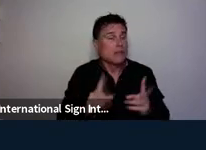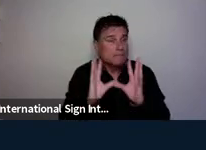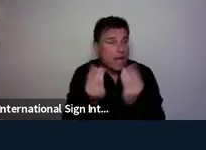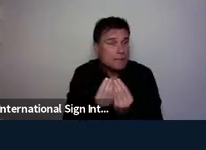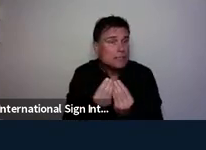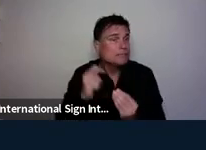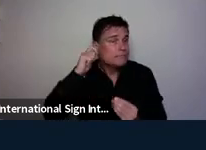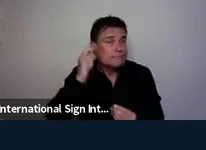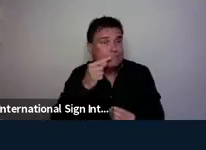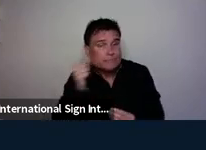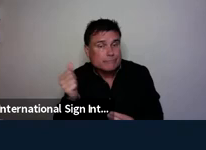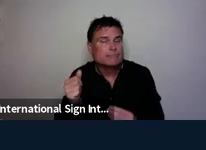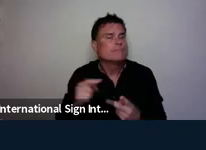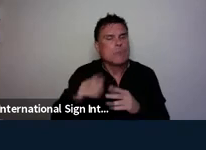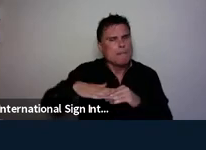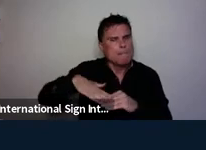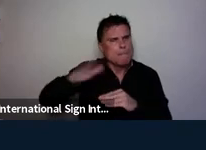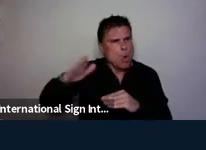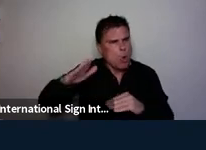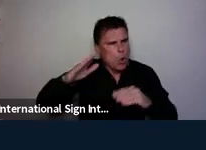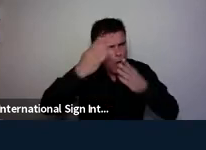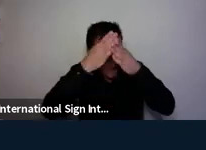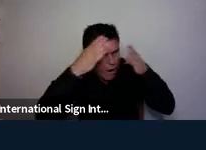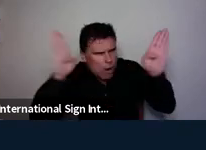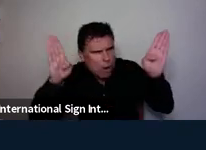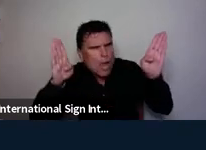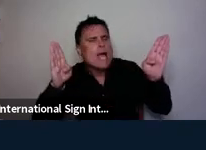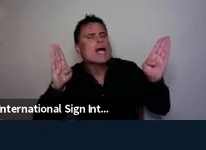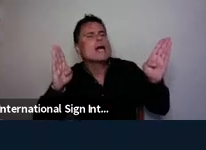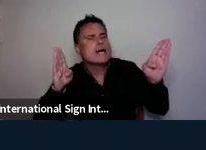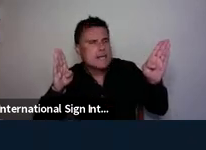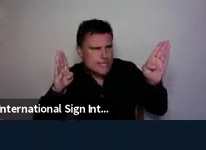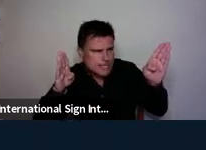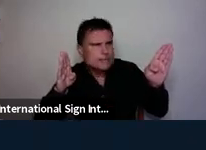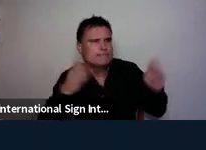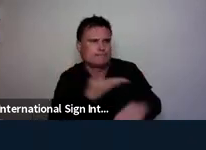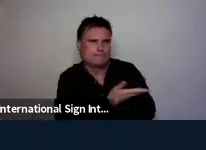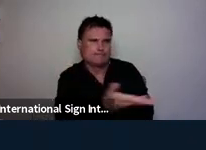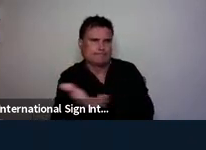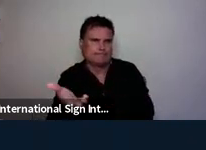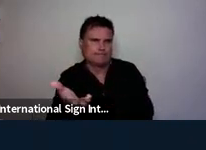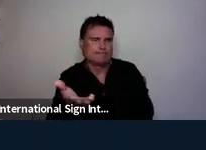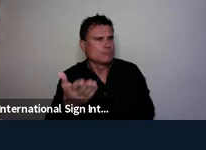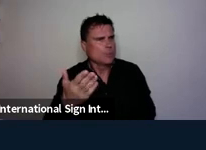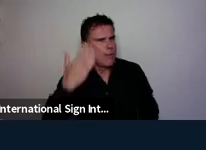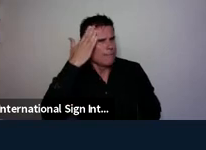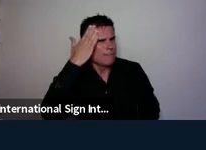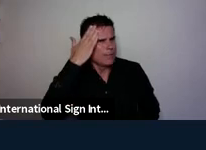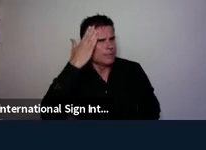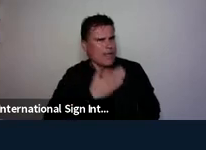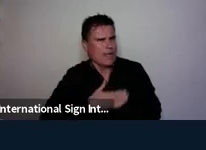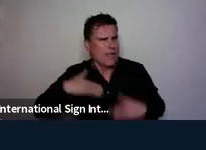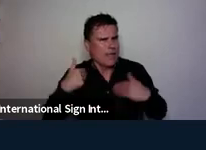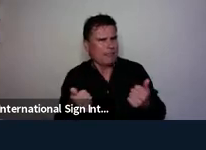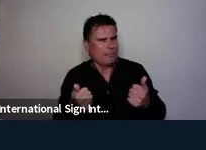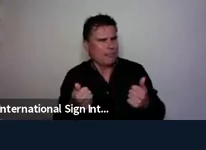empathetic, truly understand and support the focality of issue of mental health. As highly important as mental